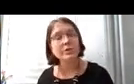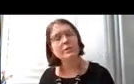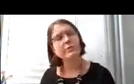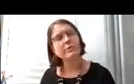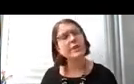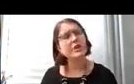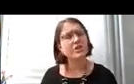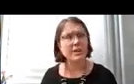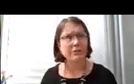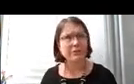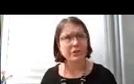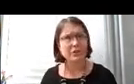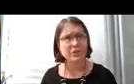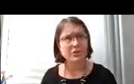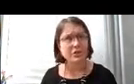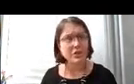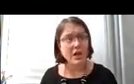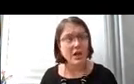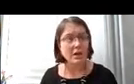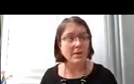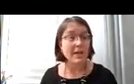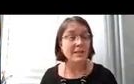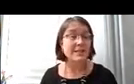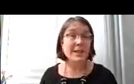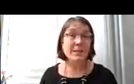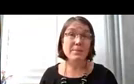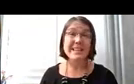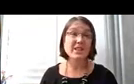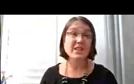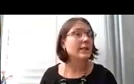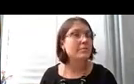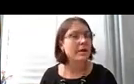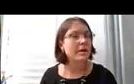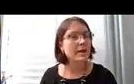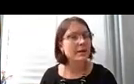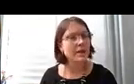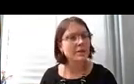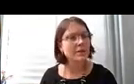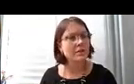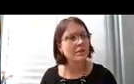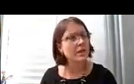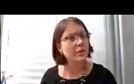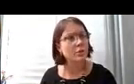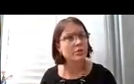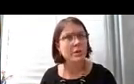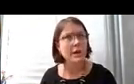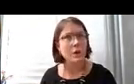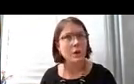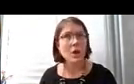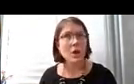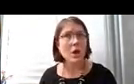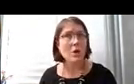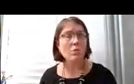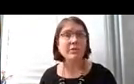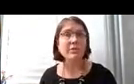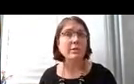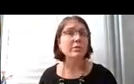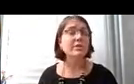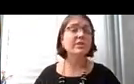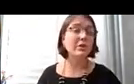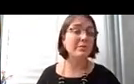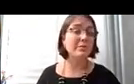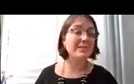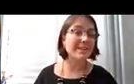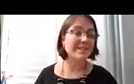Hopefully there was new information there for students, and potentially they might have changed some of their thoughts about whether